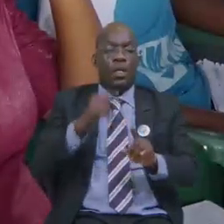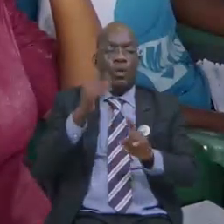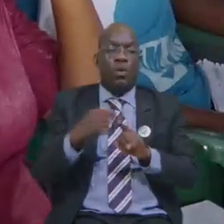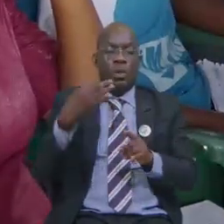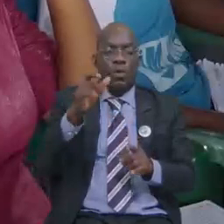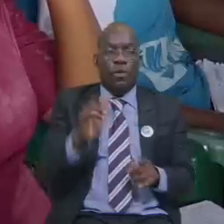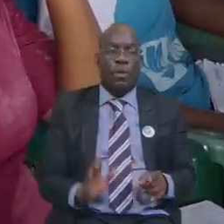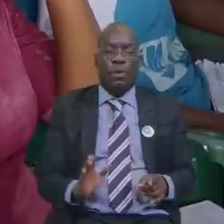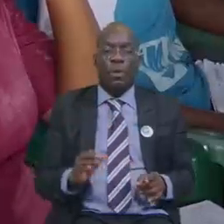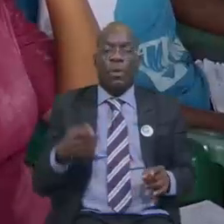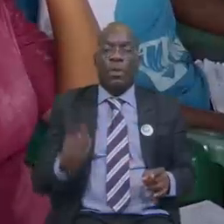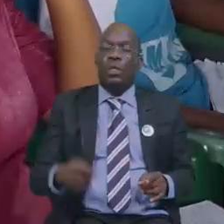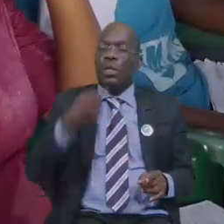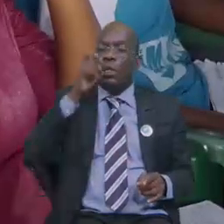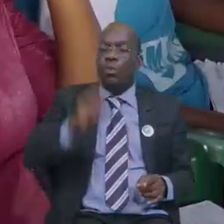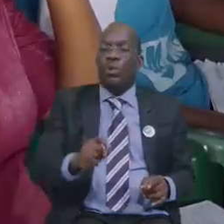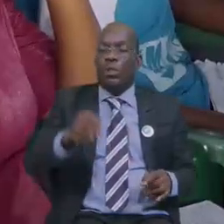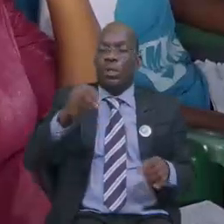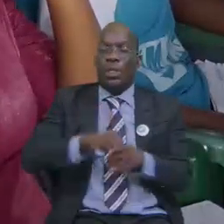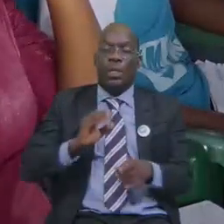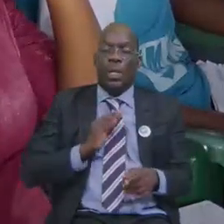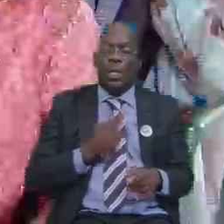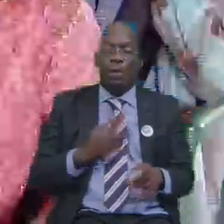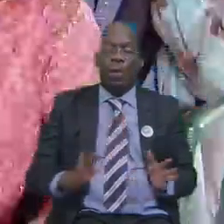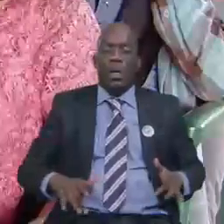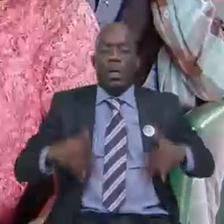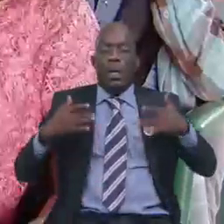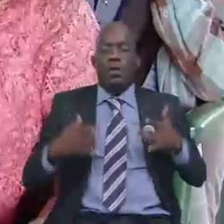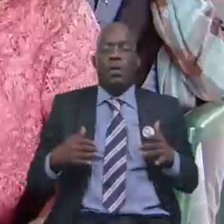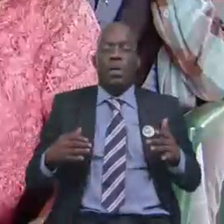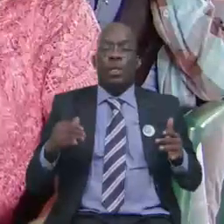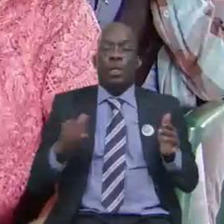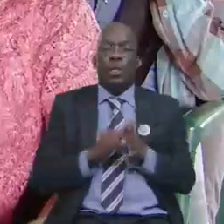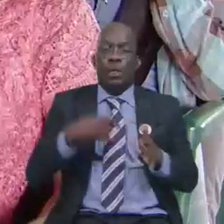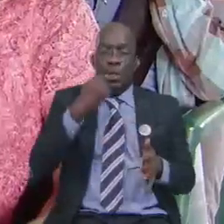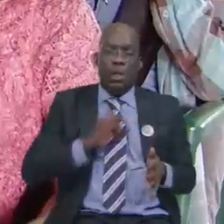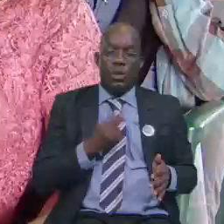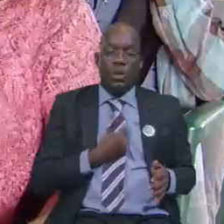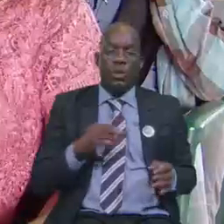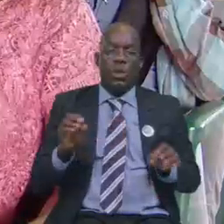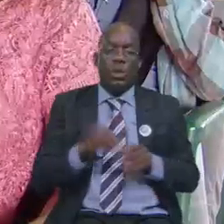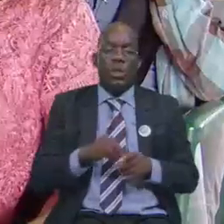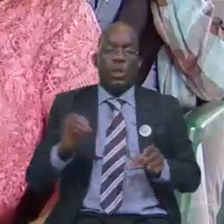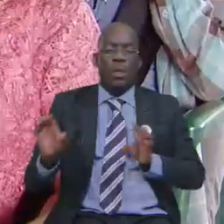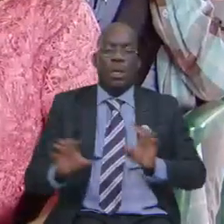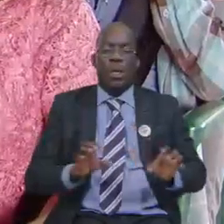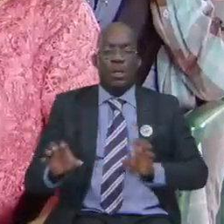in our lives. It tells us in Acts of the